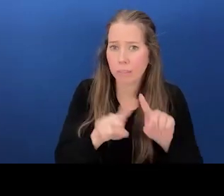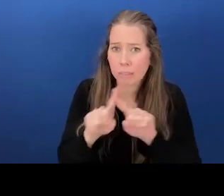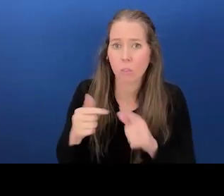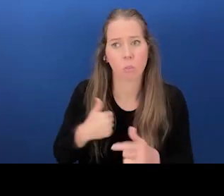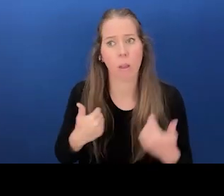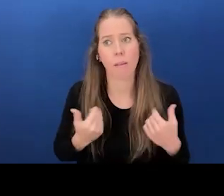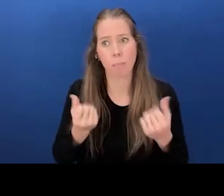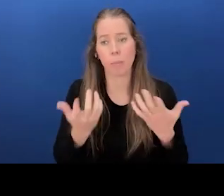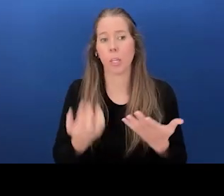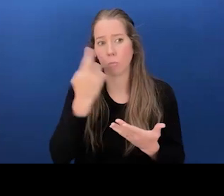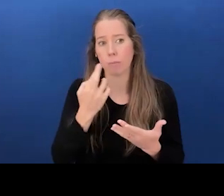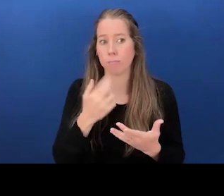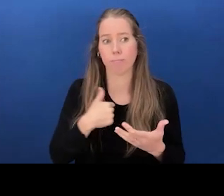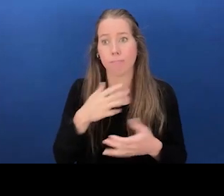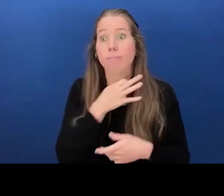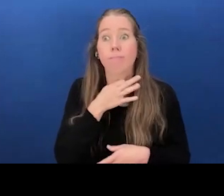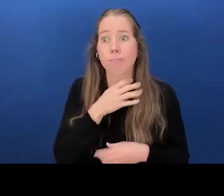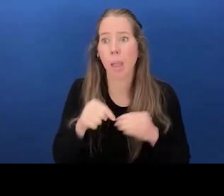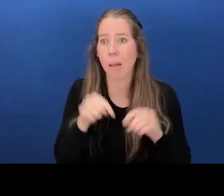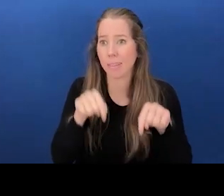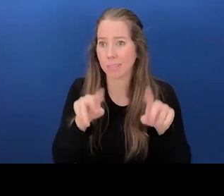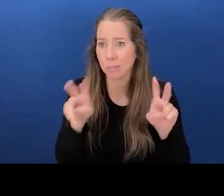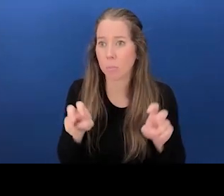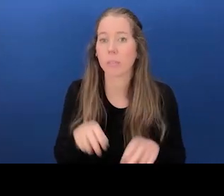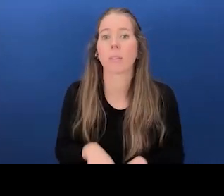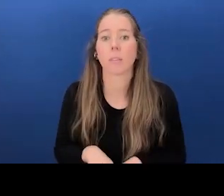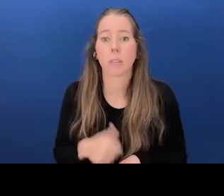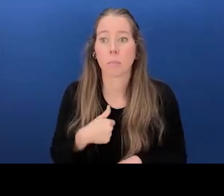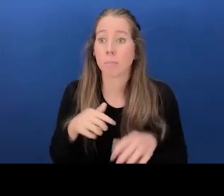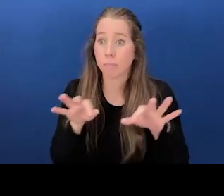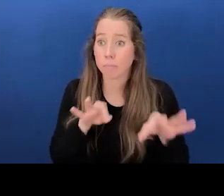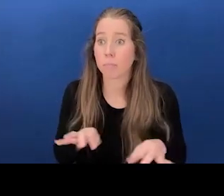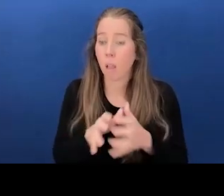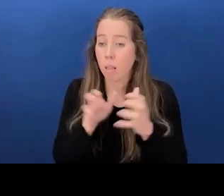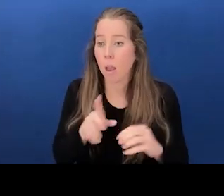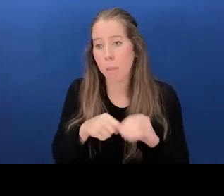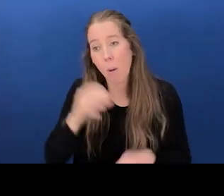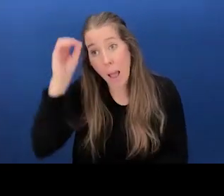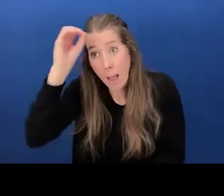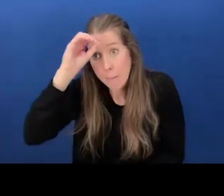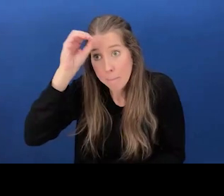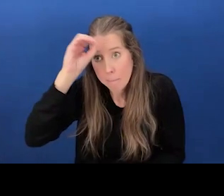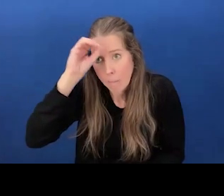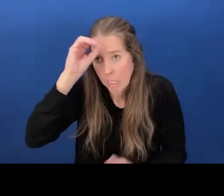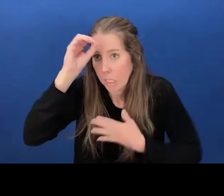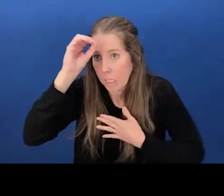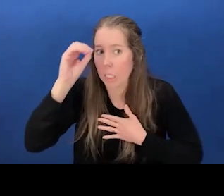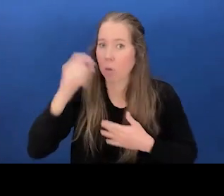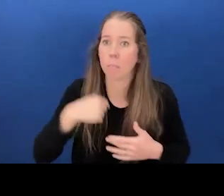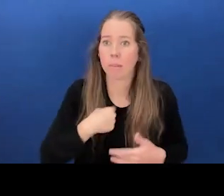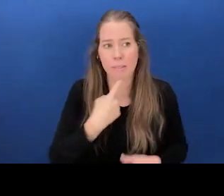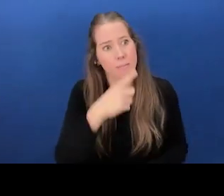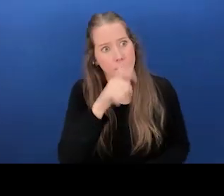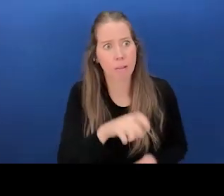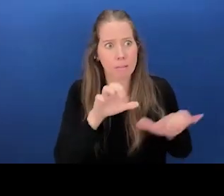reasons to be interested in this topic. And what you're going to hear a lot from me is some opinion. So I'm not telling you this is how it has to be. This is the